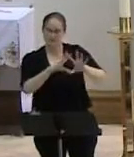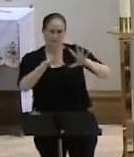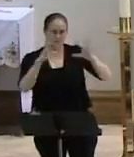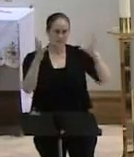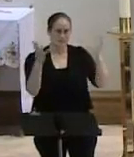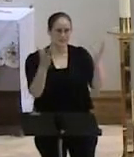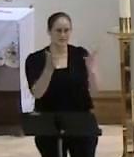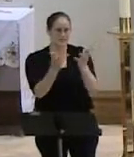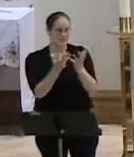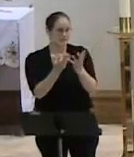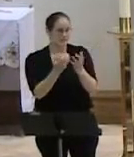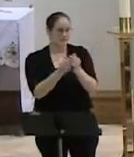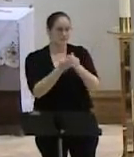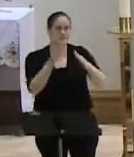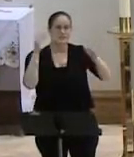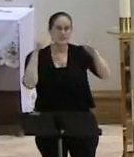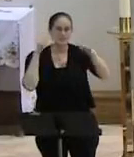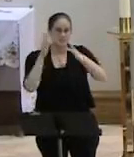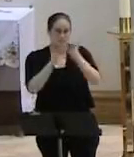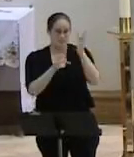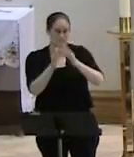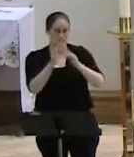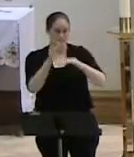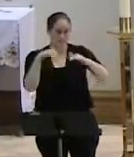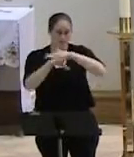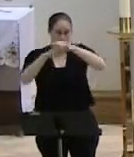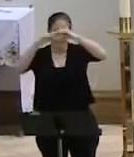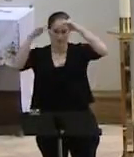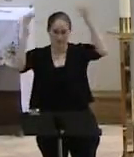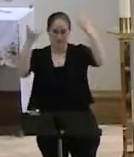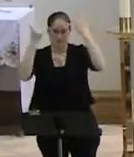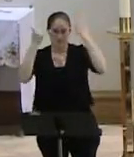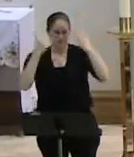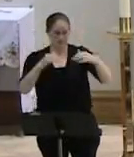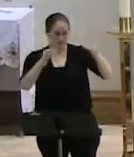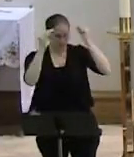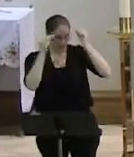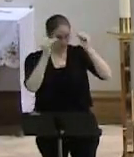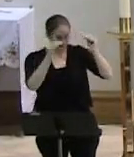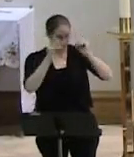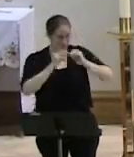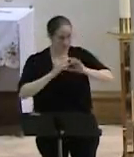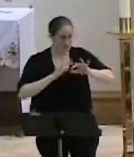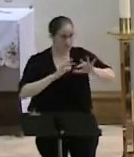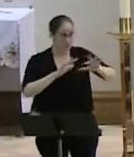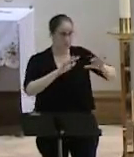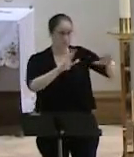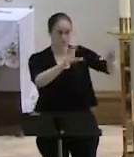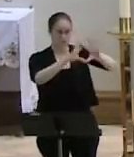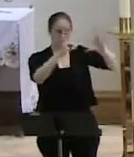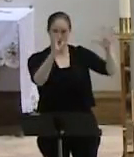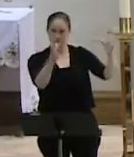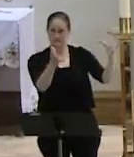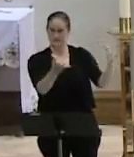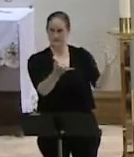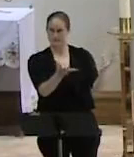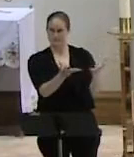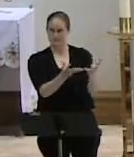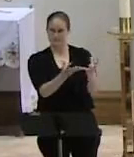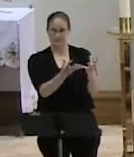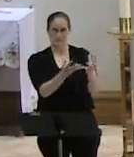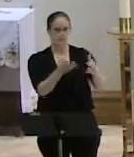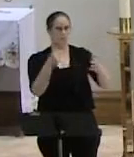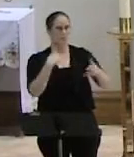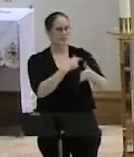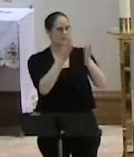gone to his place. Now, take what you have learned and go to the world." And so, Lord, we pray for